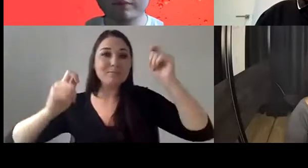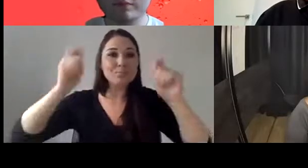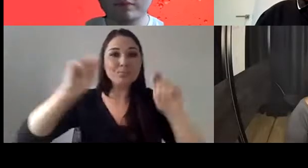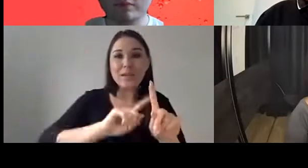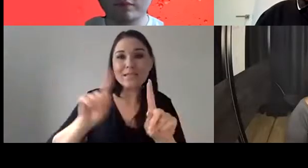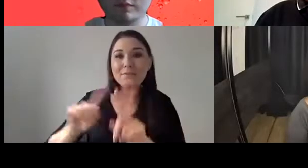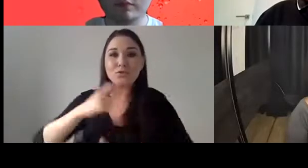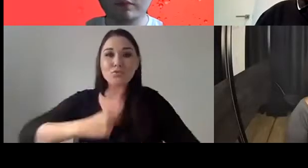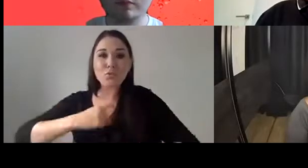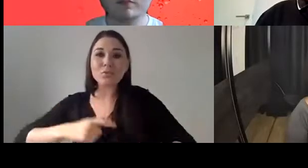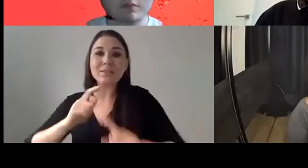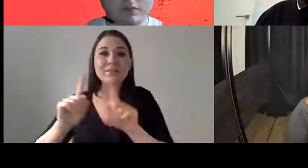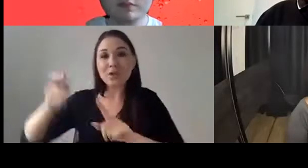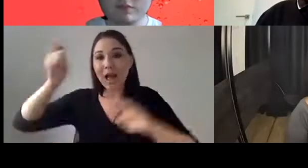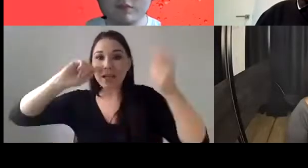what the obstacles are.